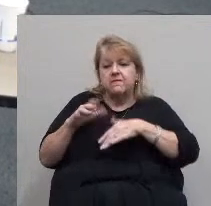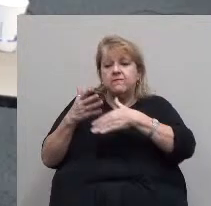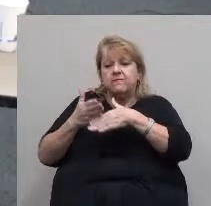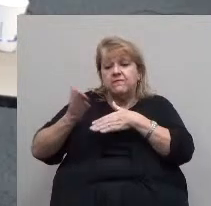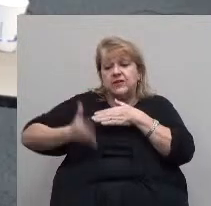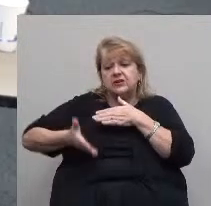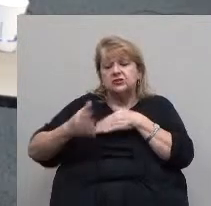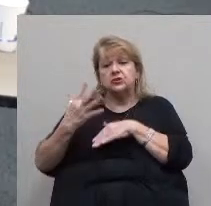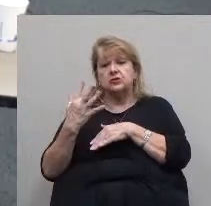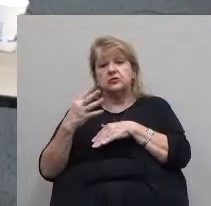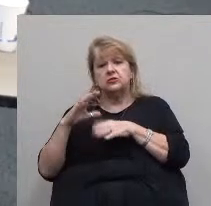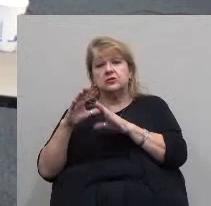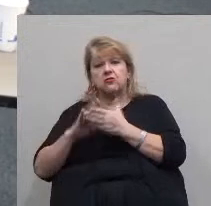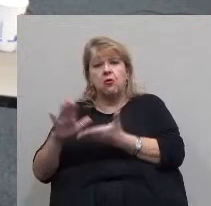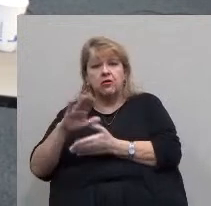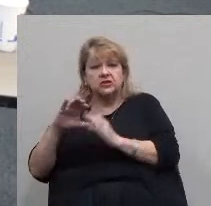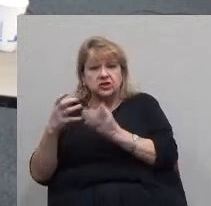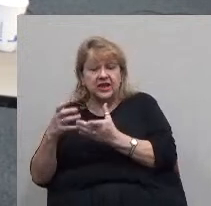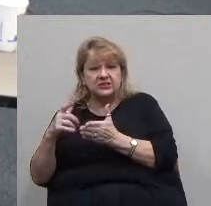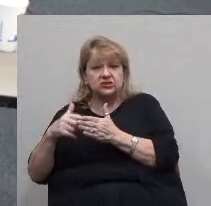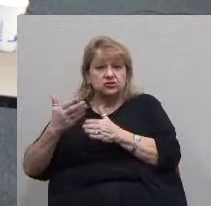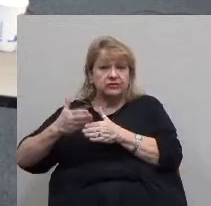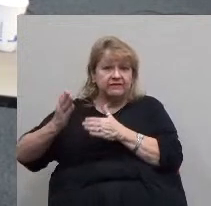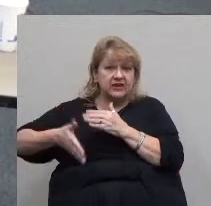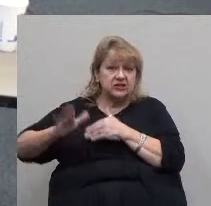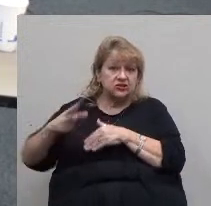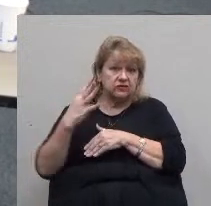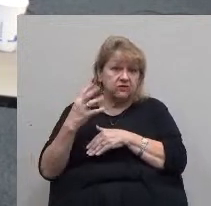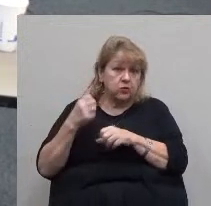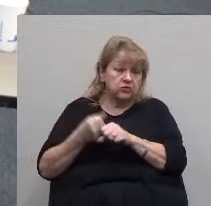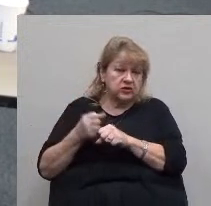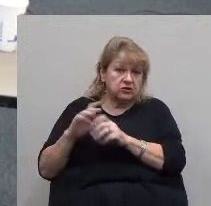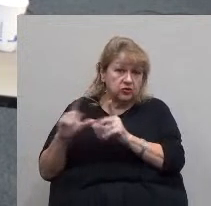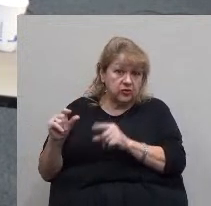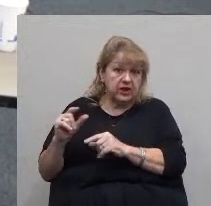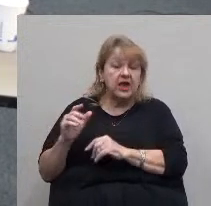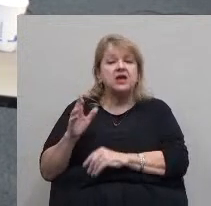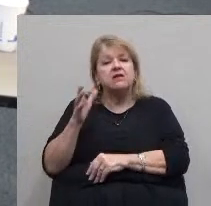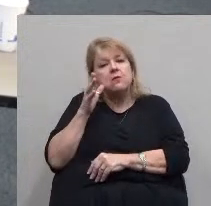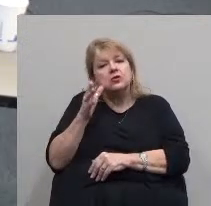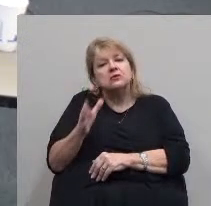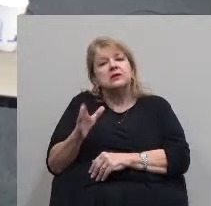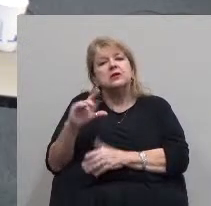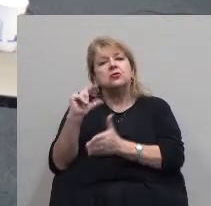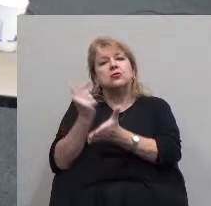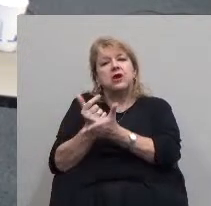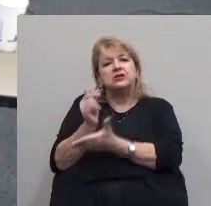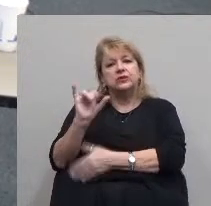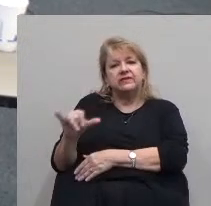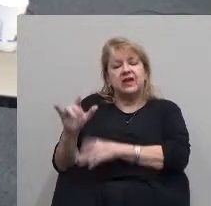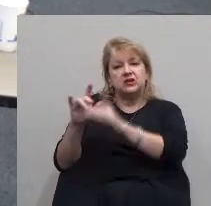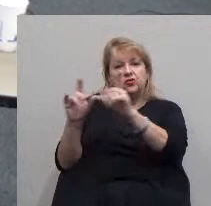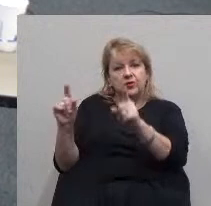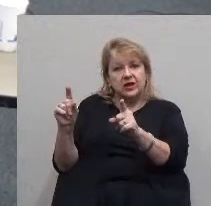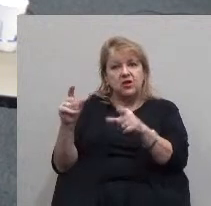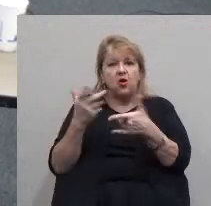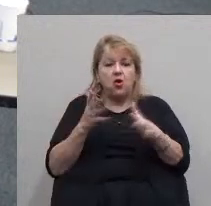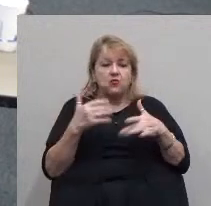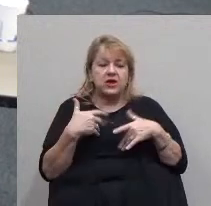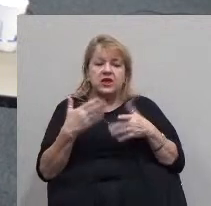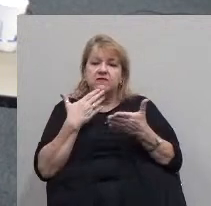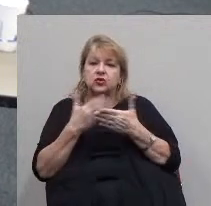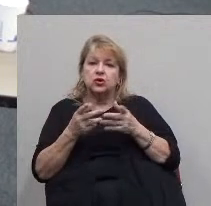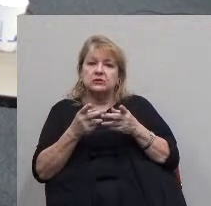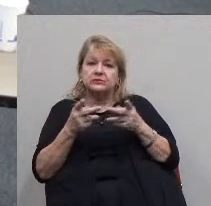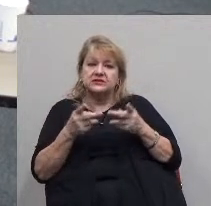their 4-year degree. And then we feel like ultimately they're going to graduate with that 4-year degree and already be in a really good